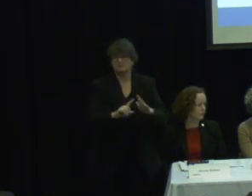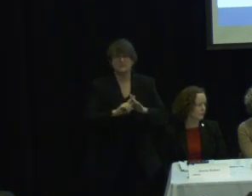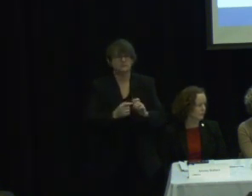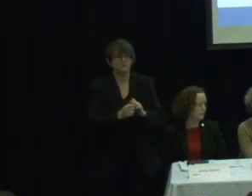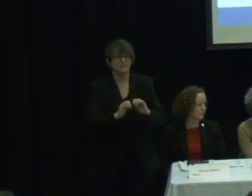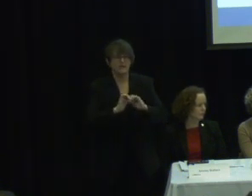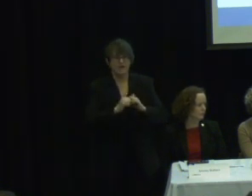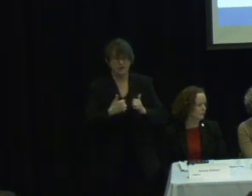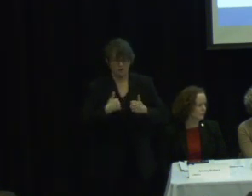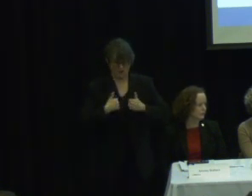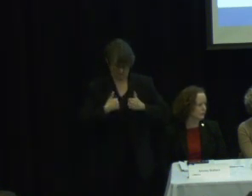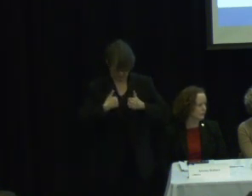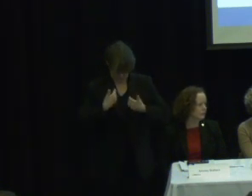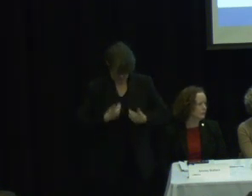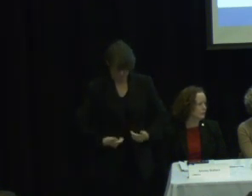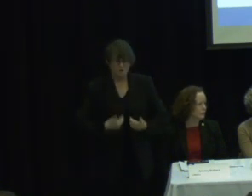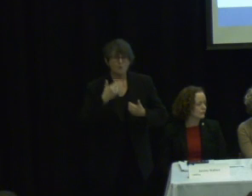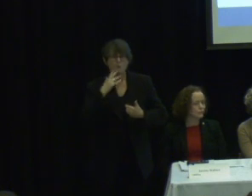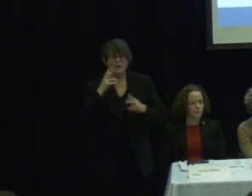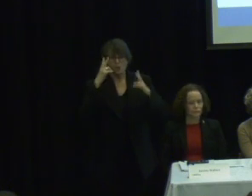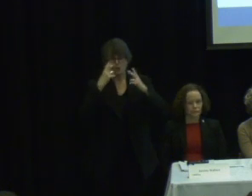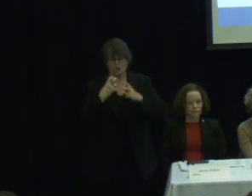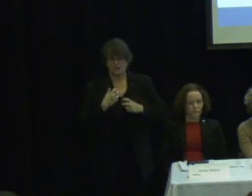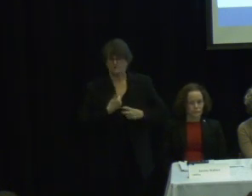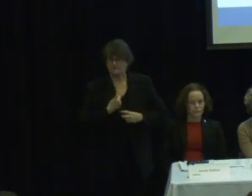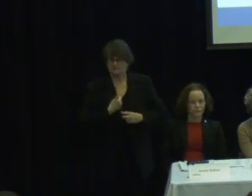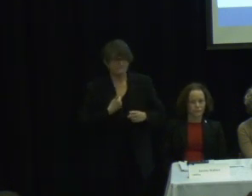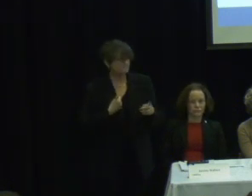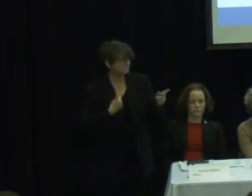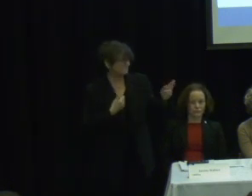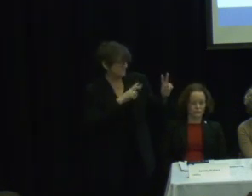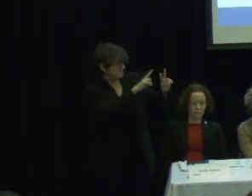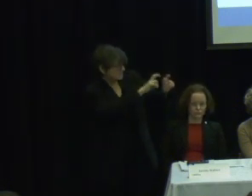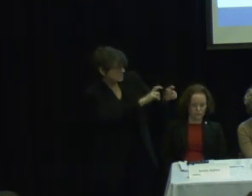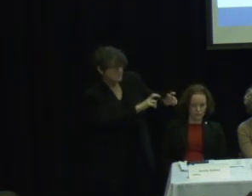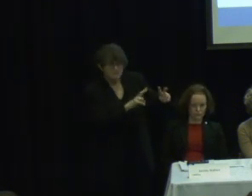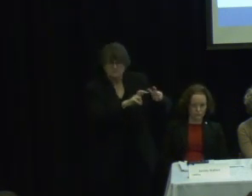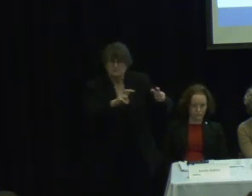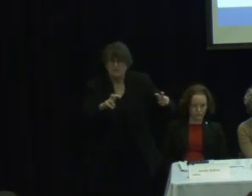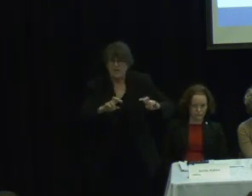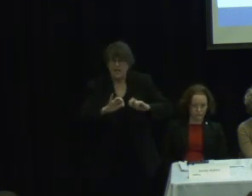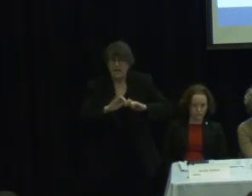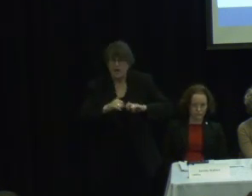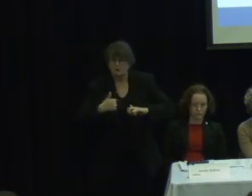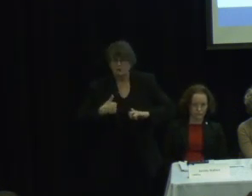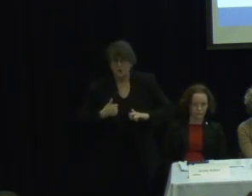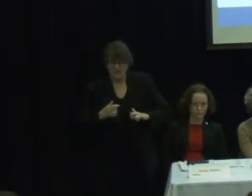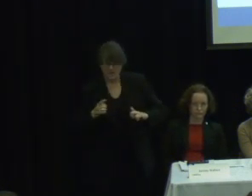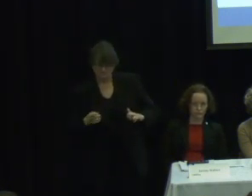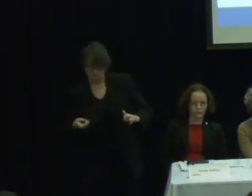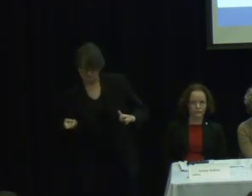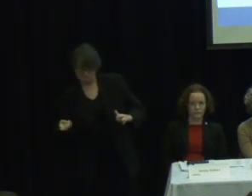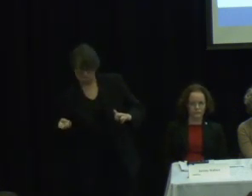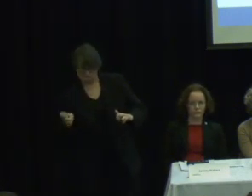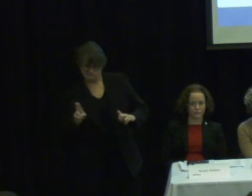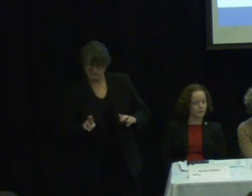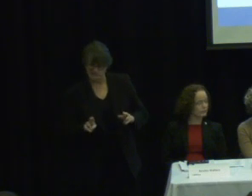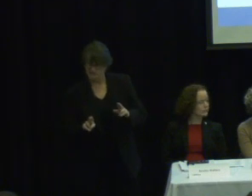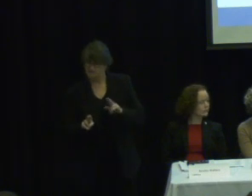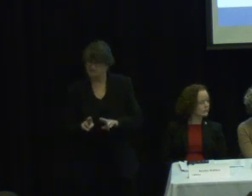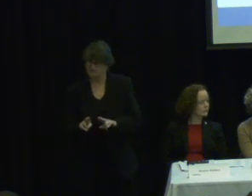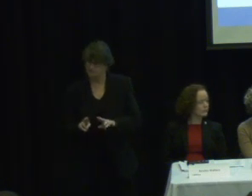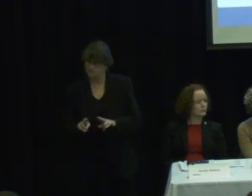myself? What stuff am I expected to co-sign on that I don't want to co-sign on any longer? That's a